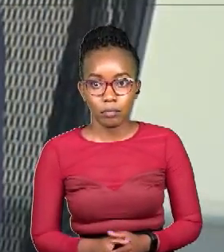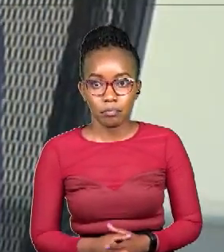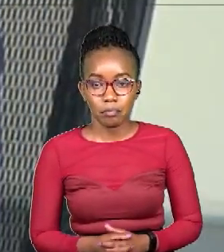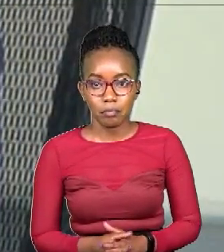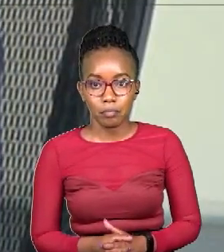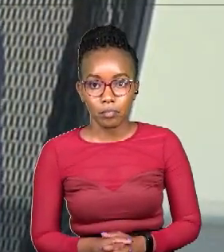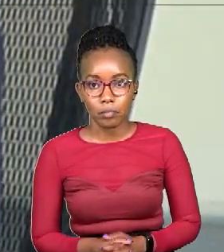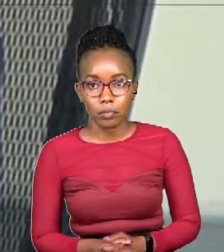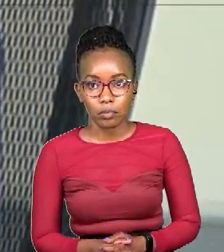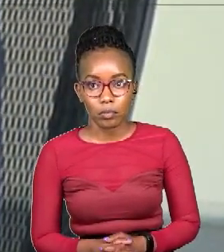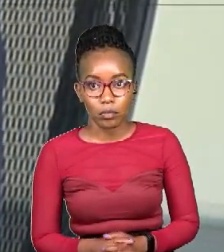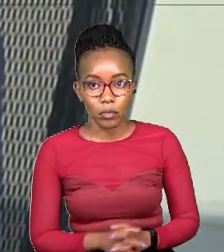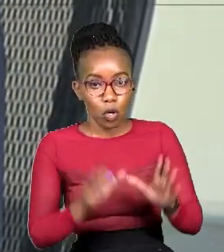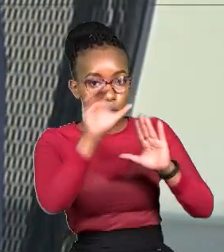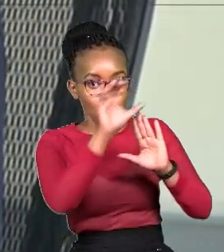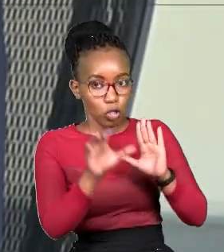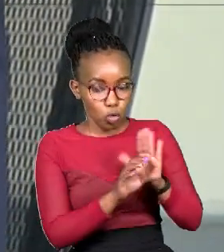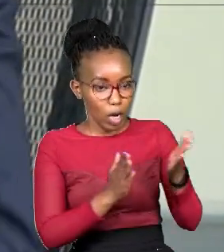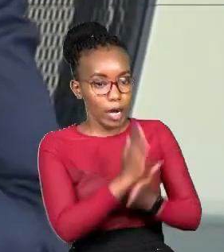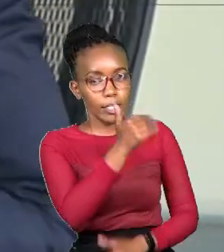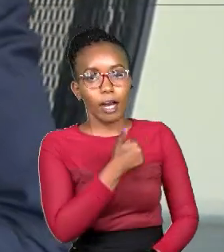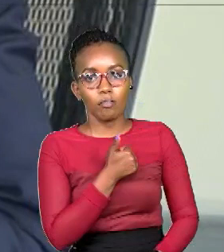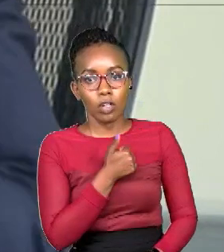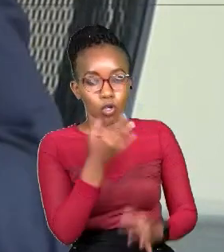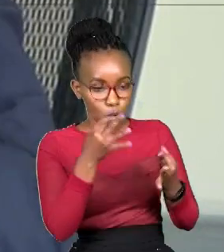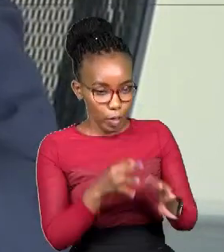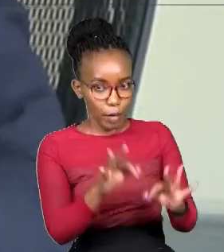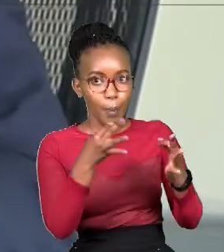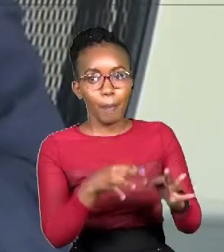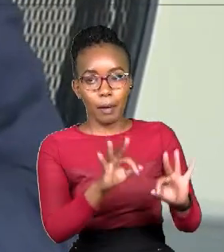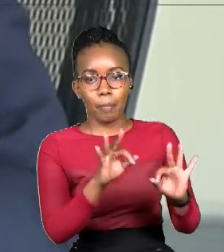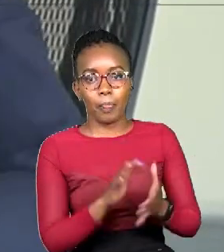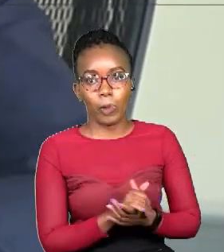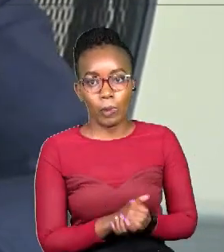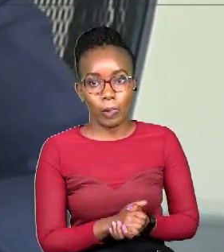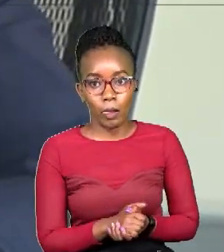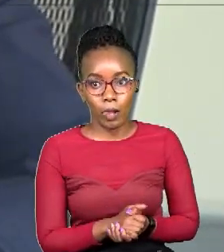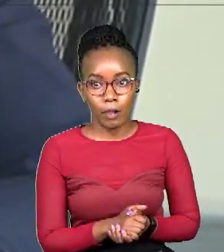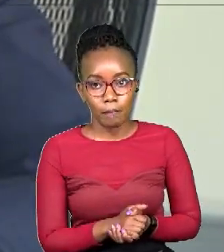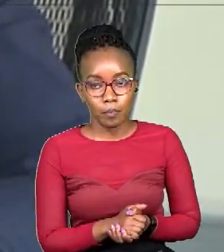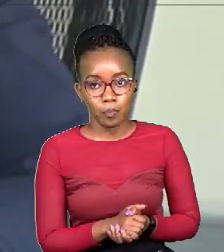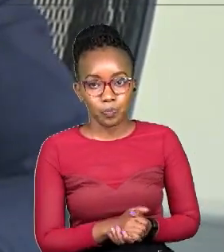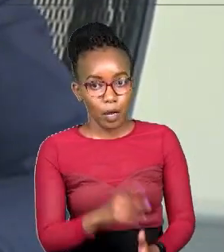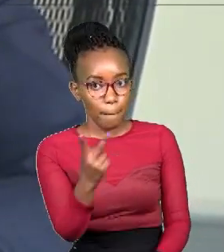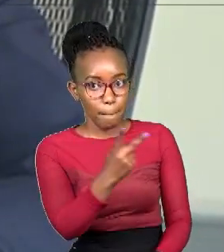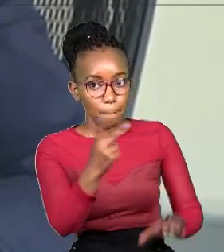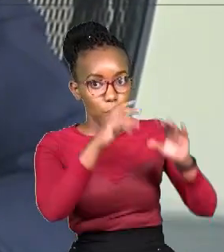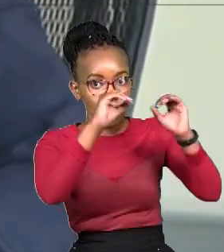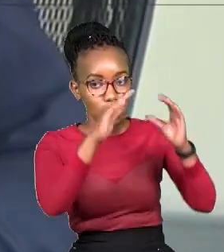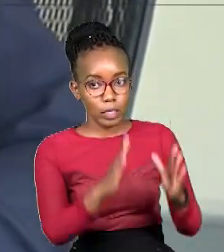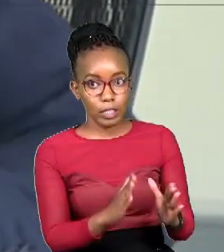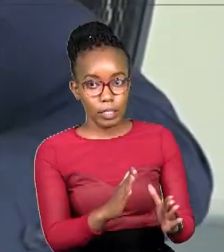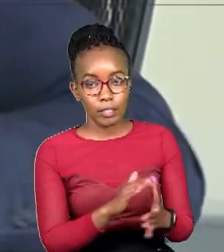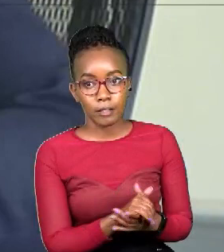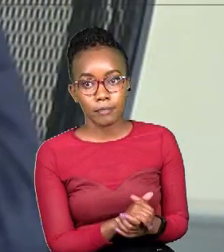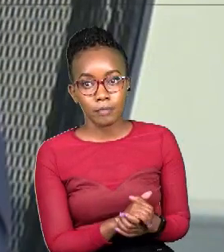considering that it is their constitutional right to be released on reasonable bail or bond terms, the accused person shall and hereby